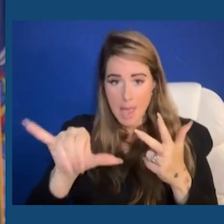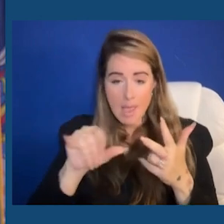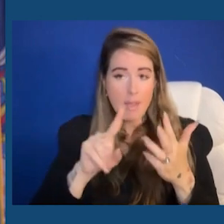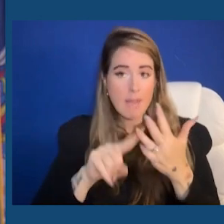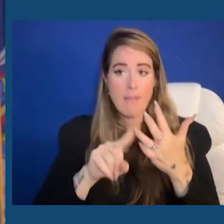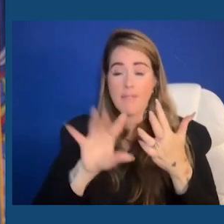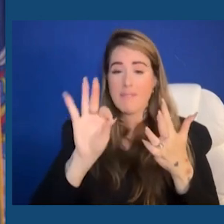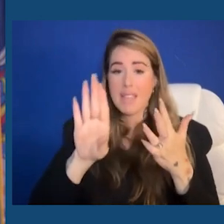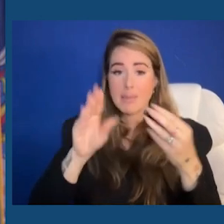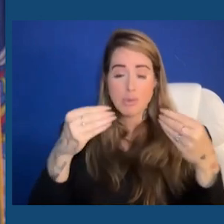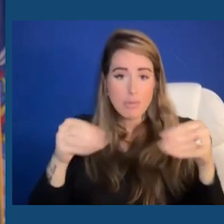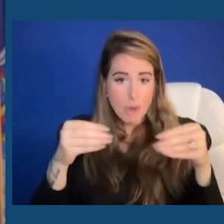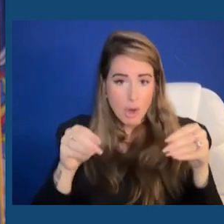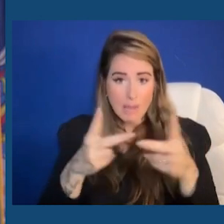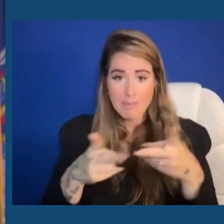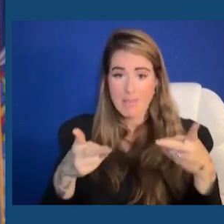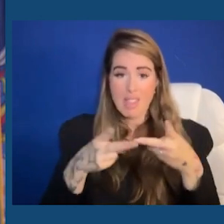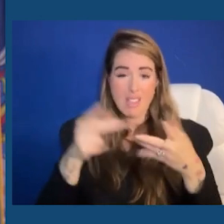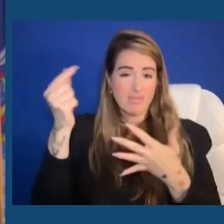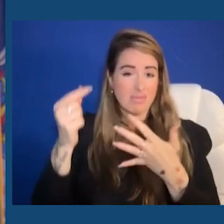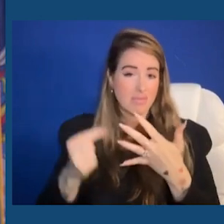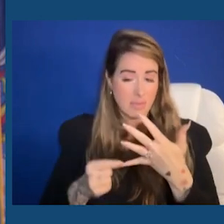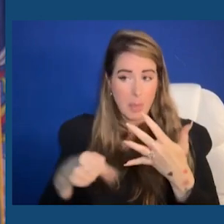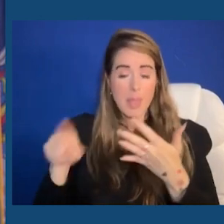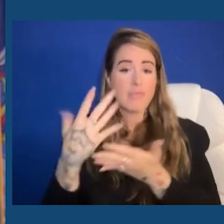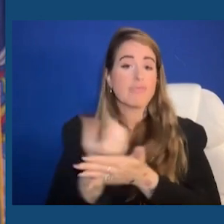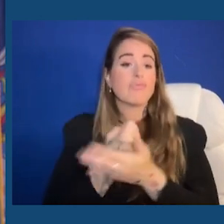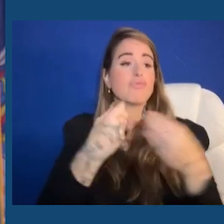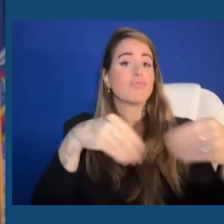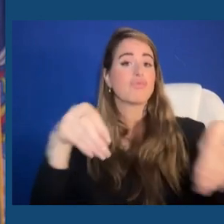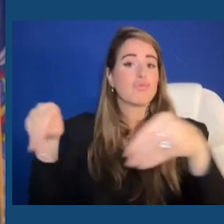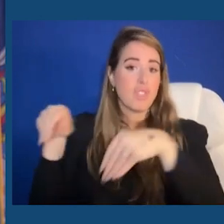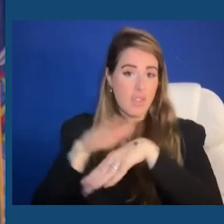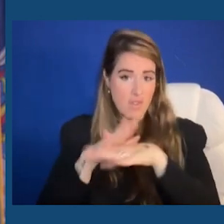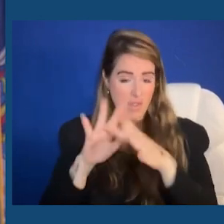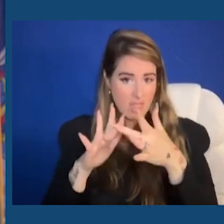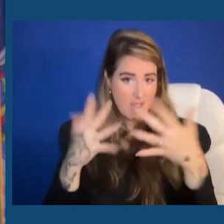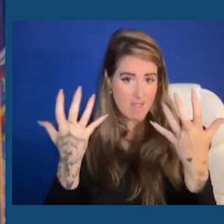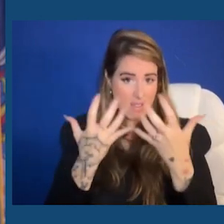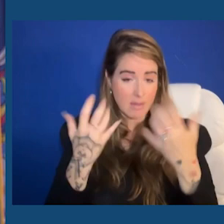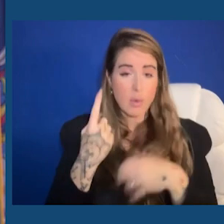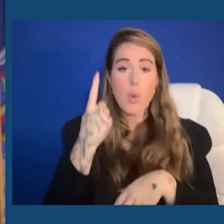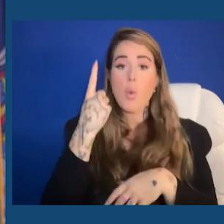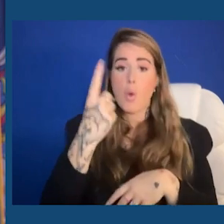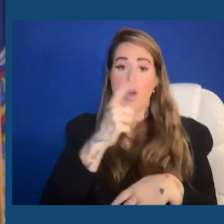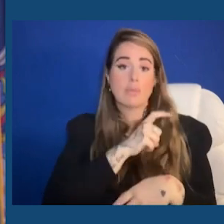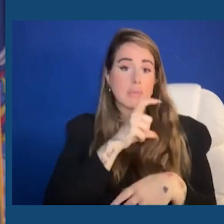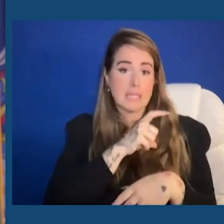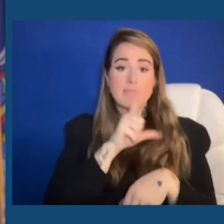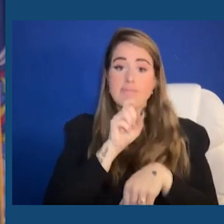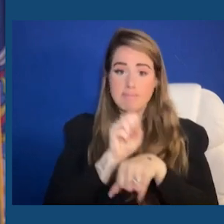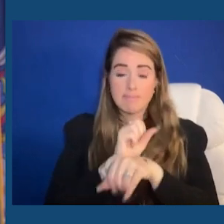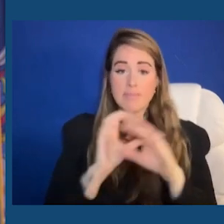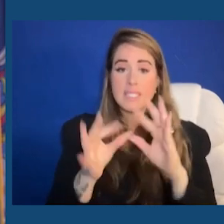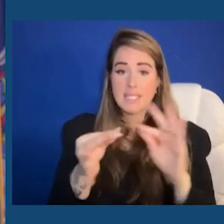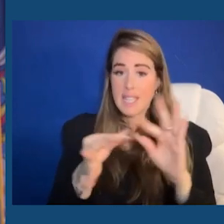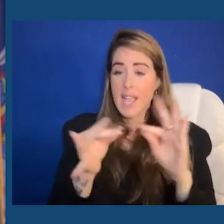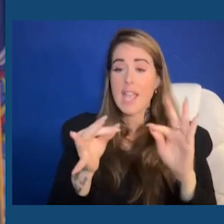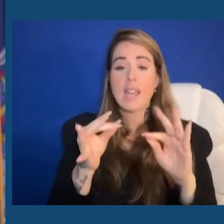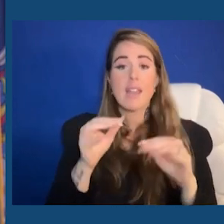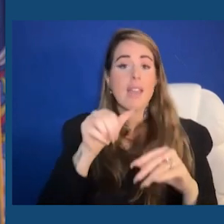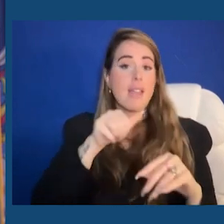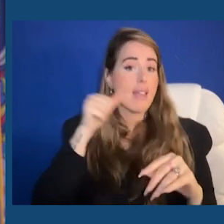Facebook Marketplace, and other sites. In fact, one law enforcement official has said that